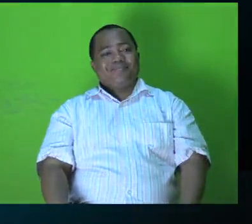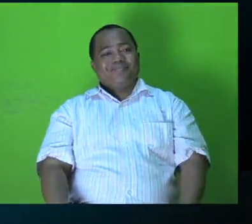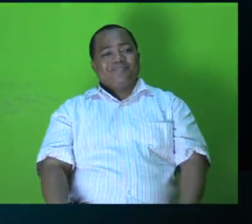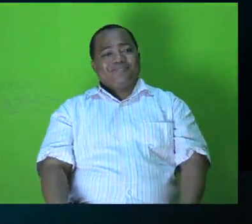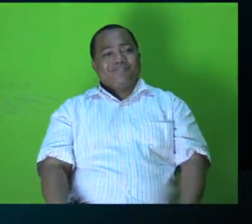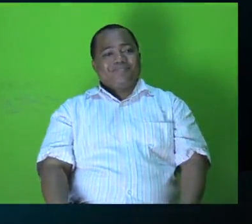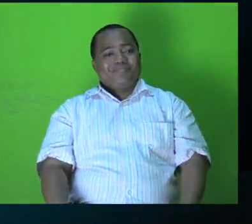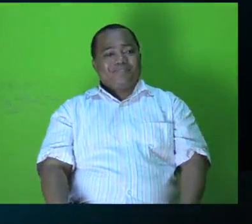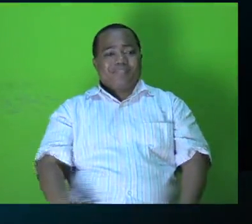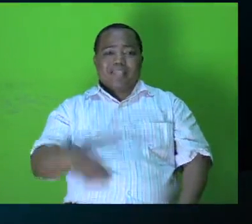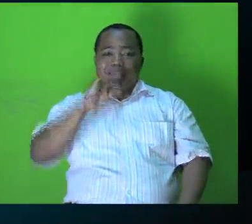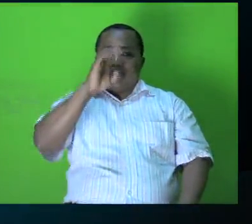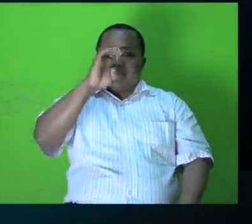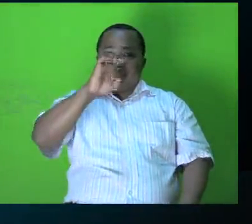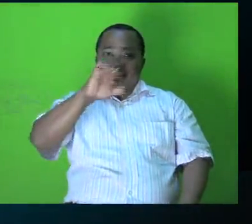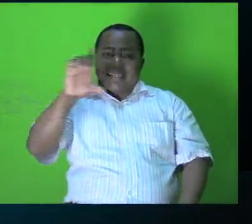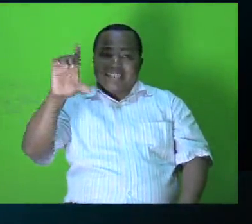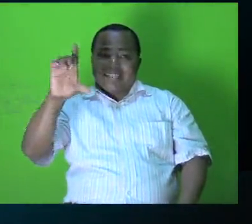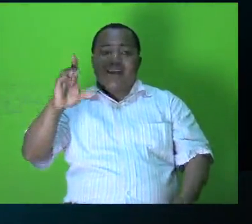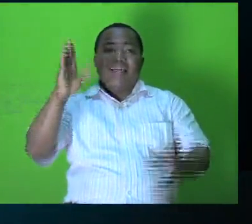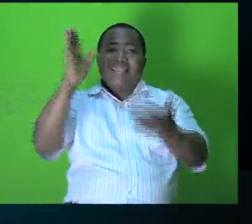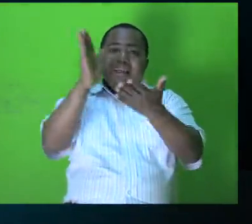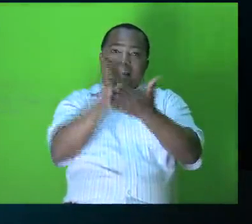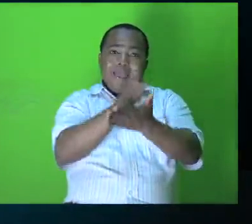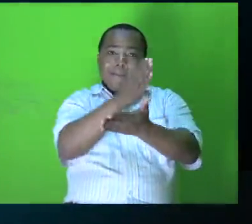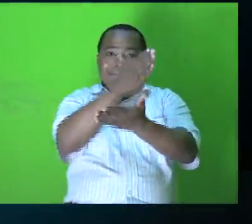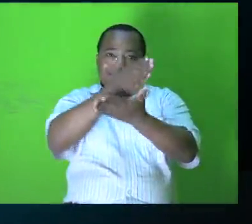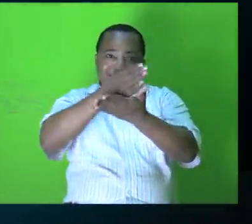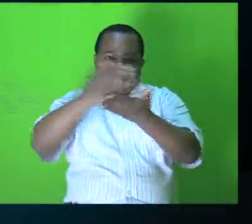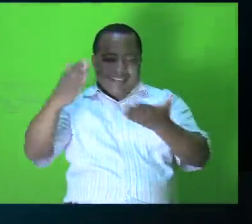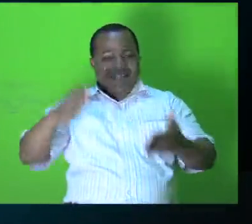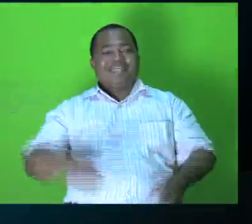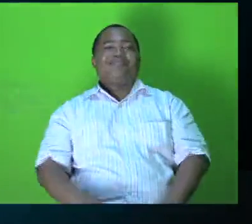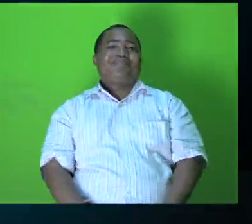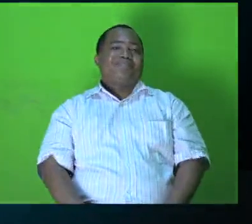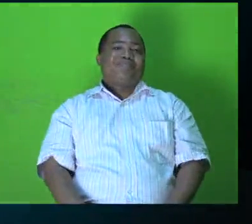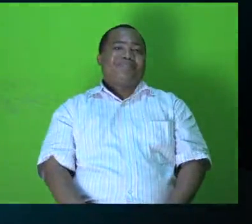The centrioles replicants.